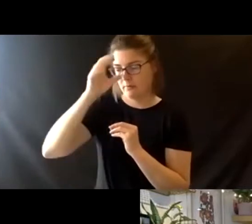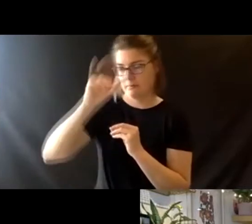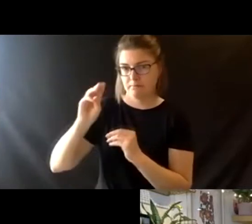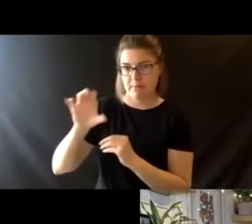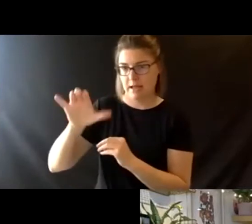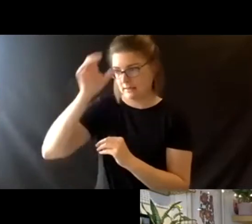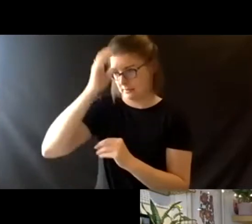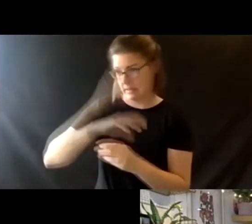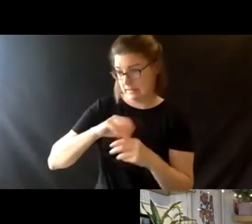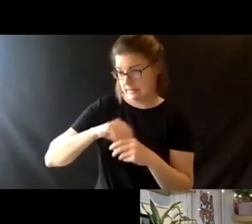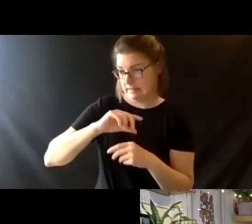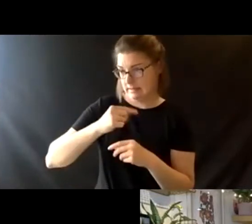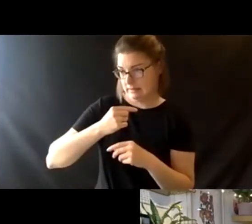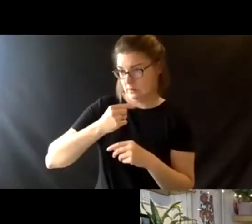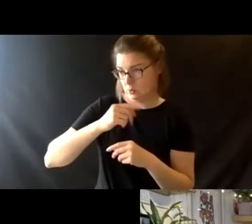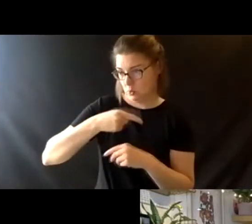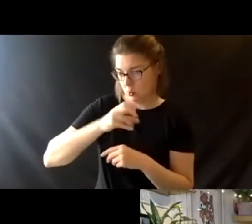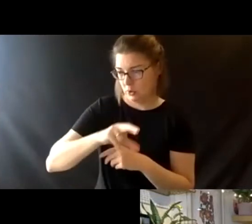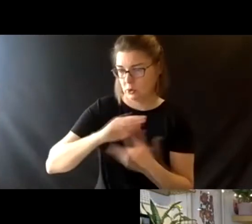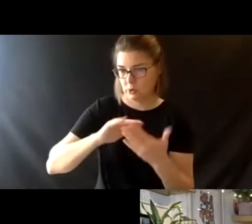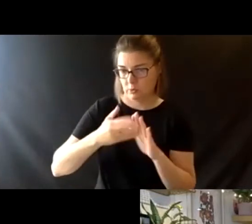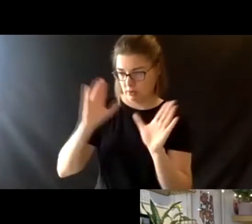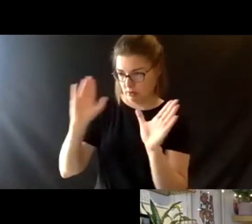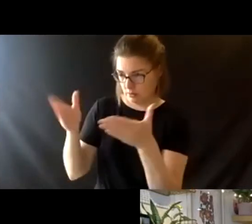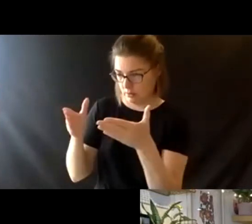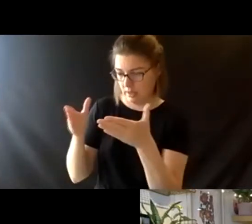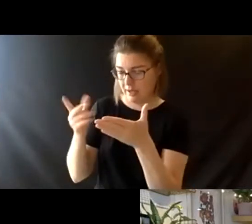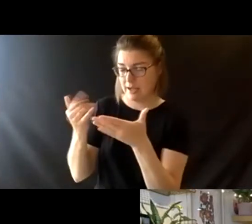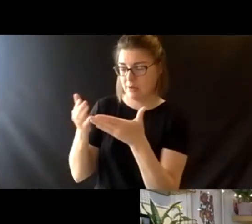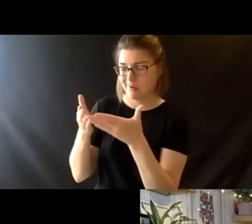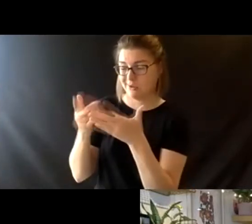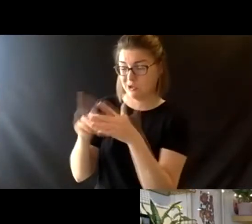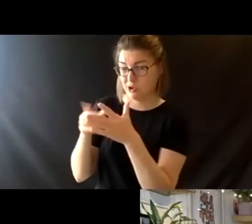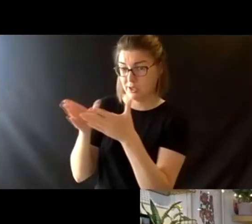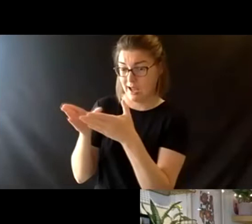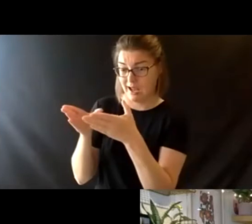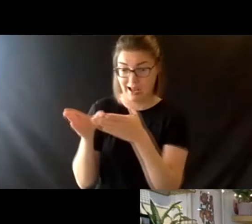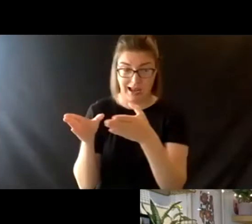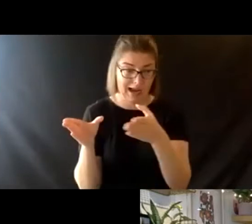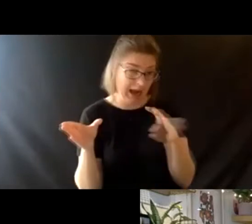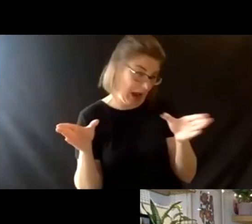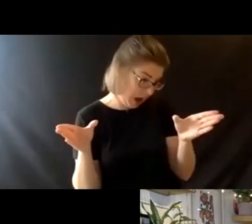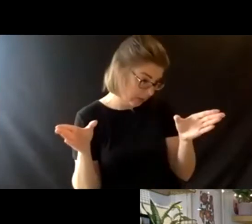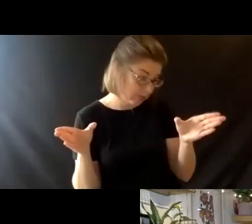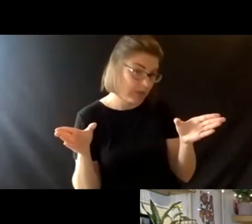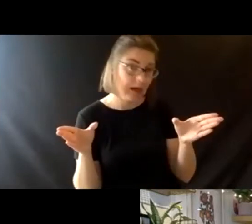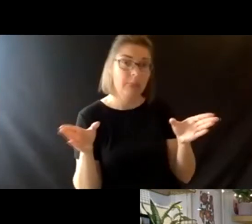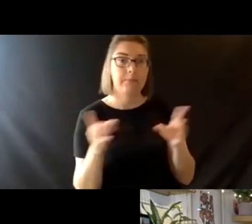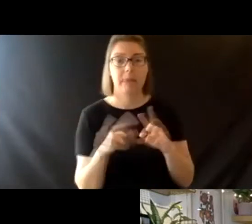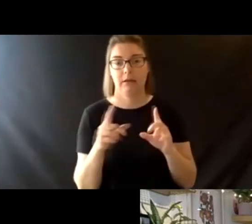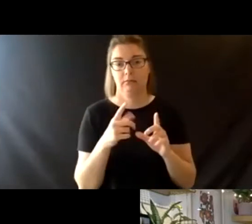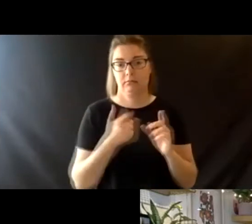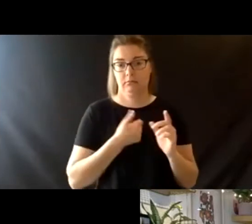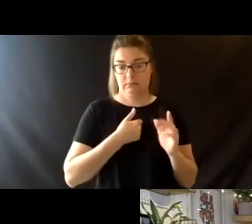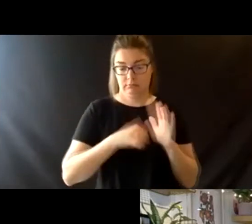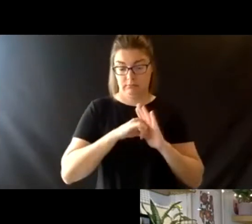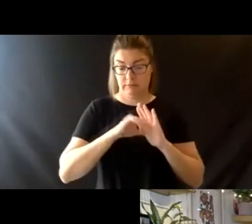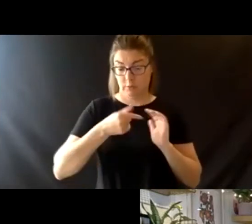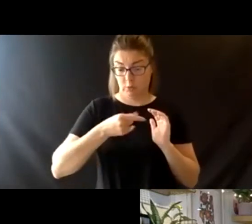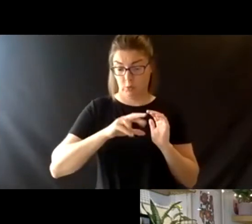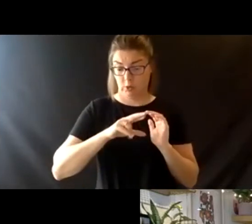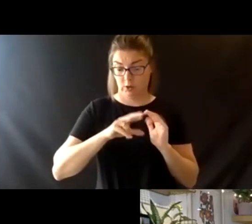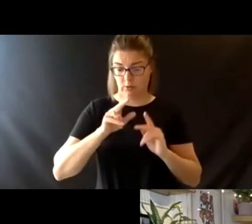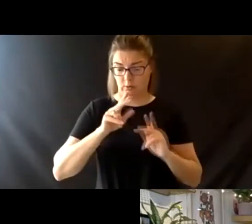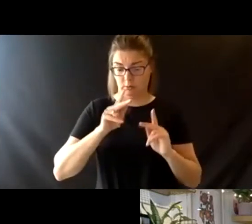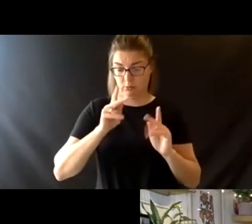queer community. And we are sort of moving away from that. But I think we, like, particularly as a queer person myself, I try to interrogate